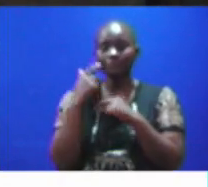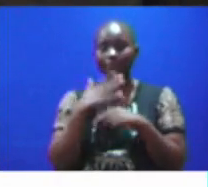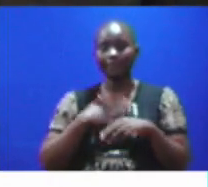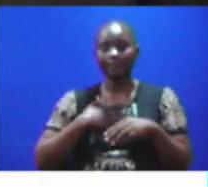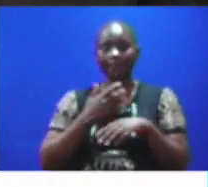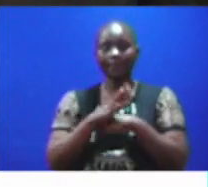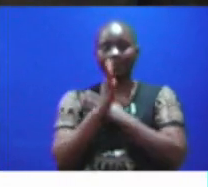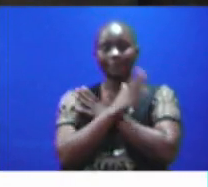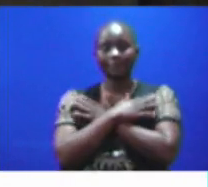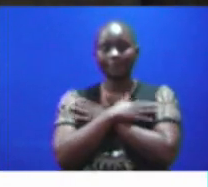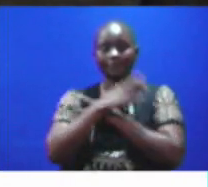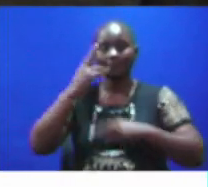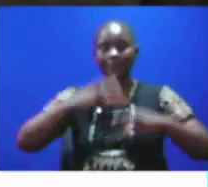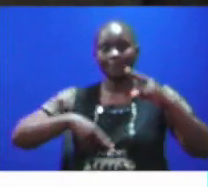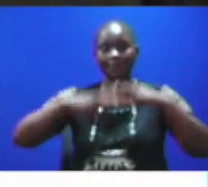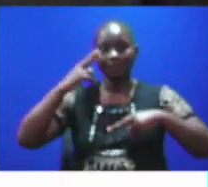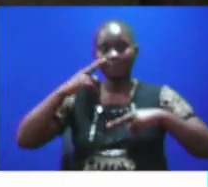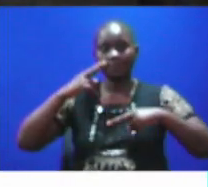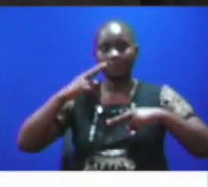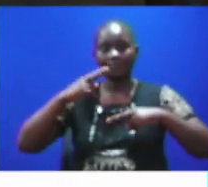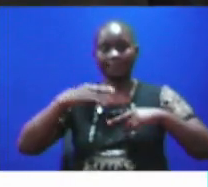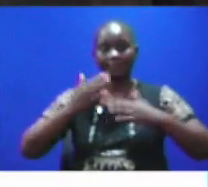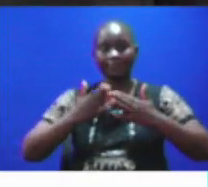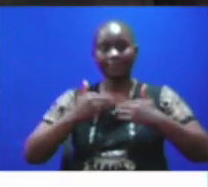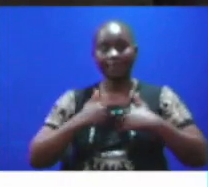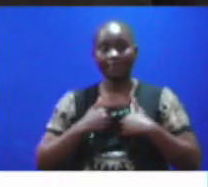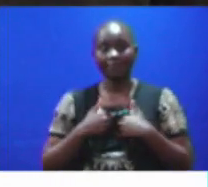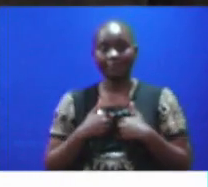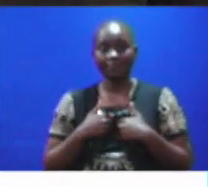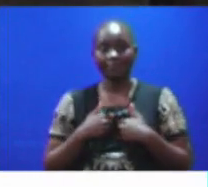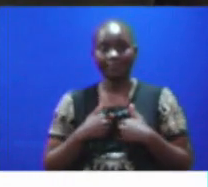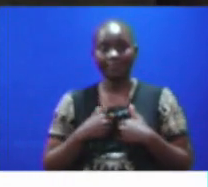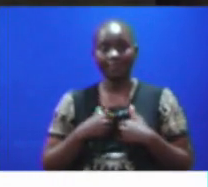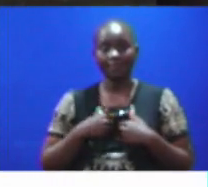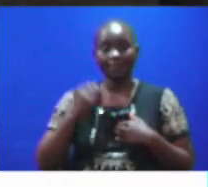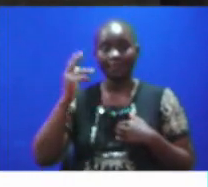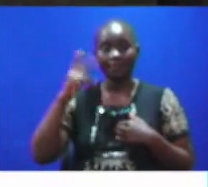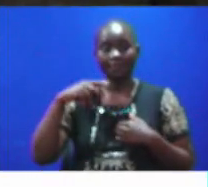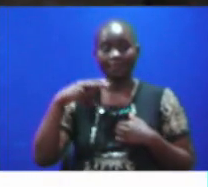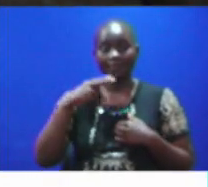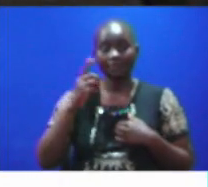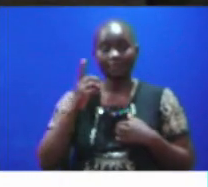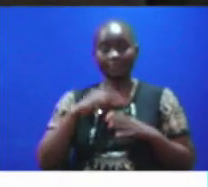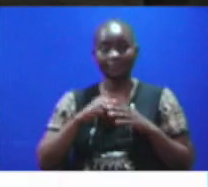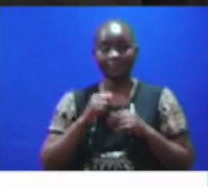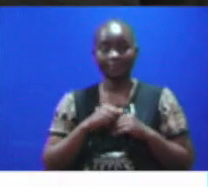wali university. Abu ate PhD in education. Masters. Bachelors. Diploma.